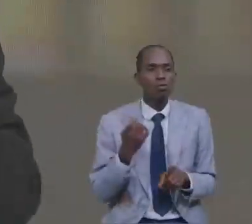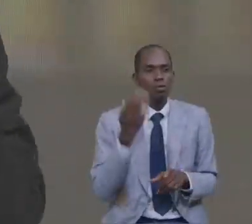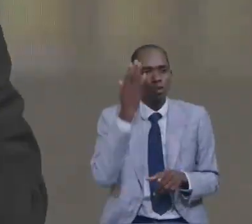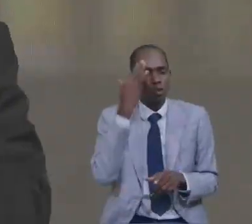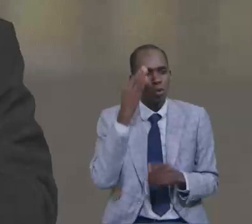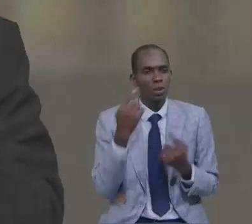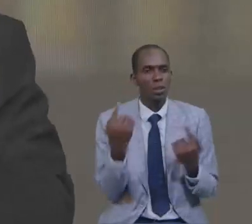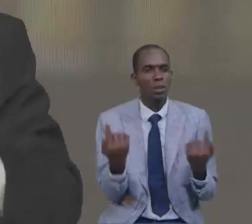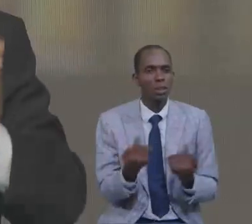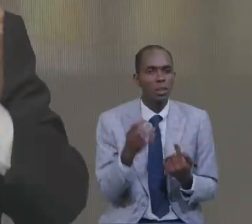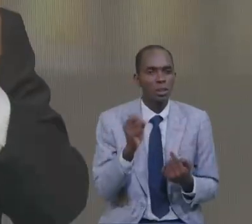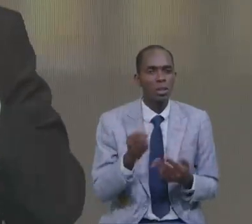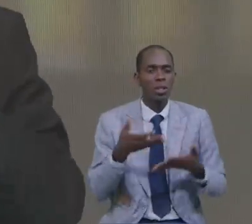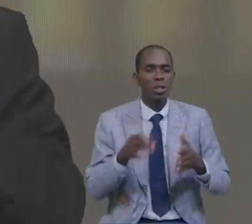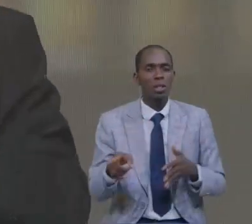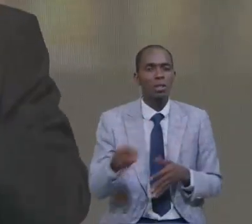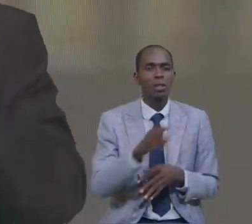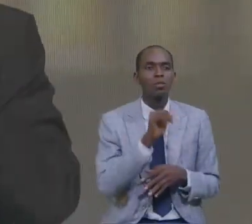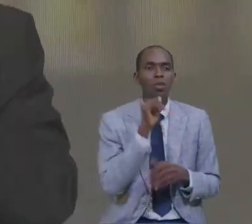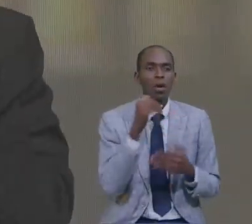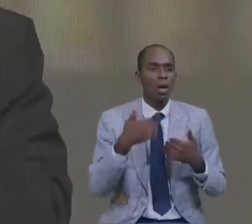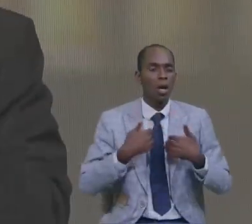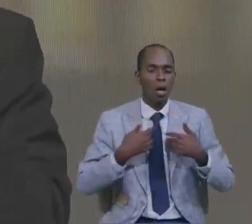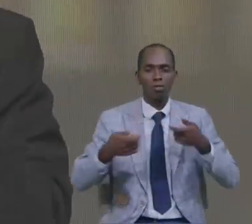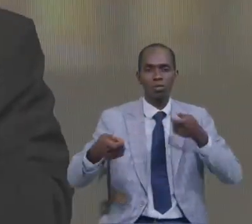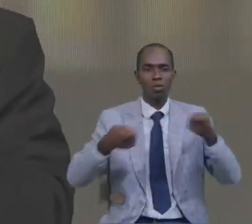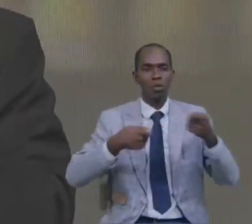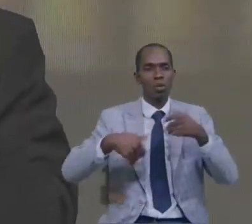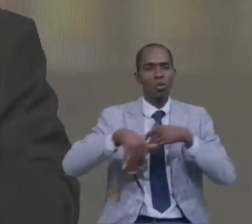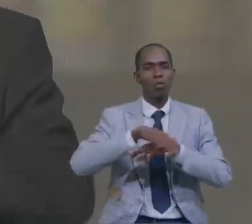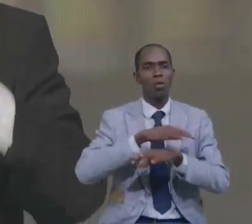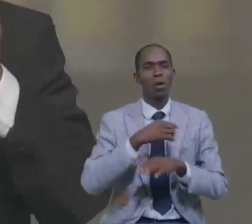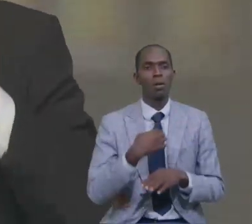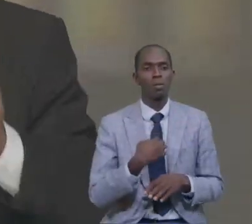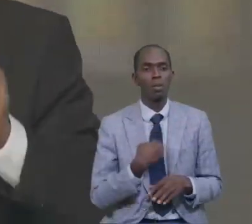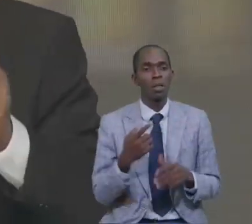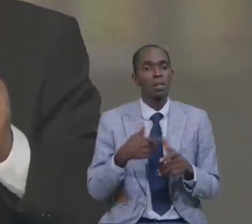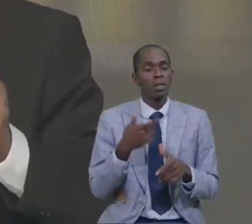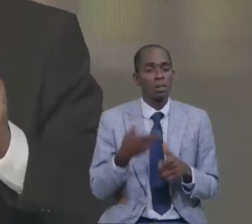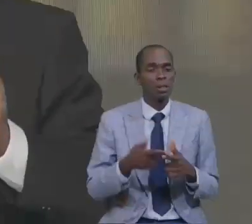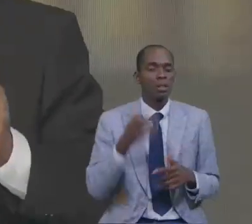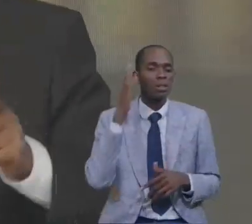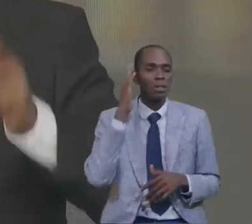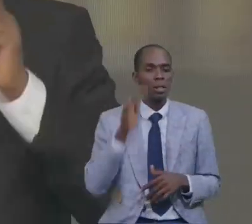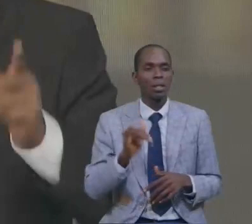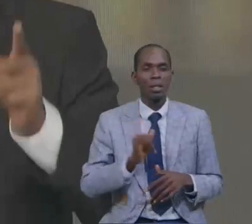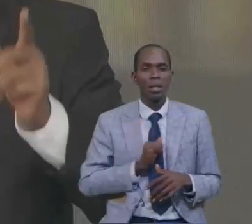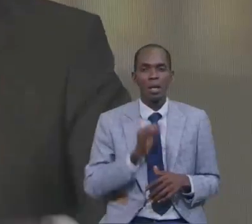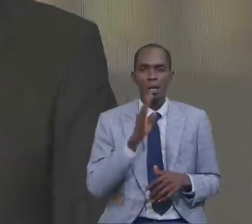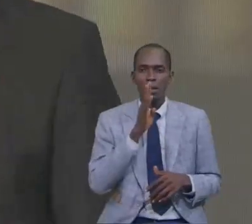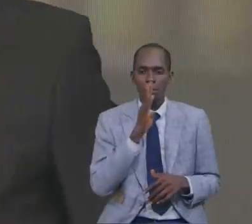I be upright, and I shall be innocent, innocent, innocent from